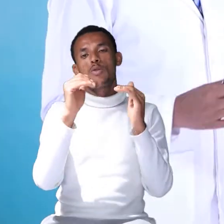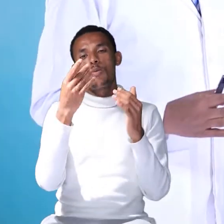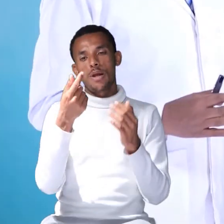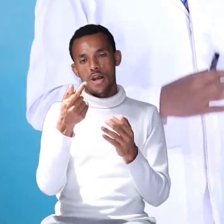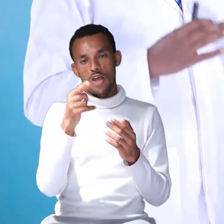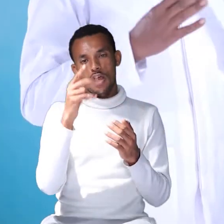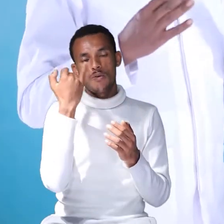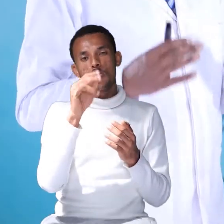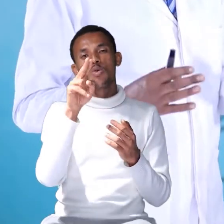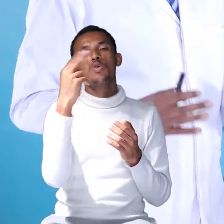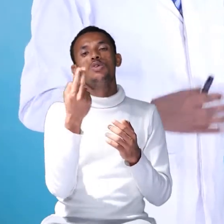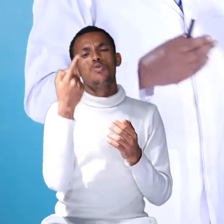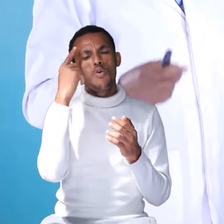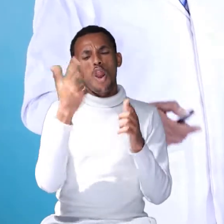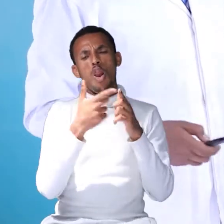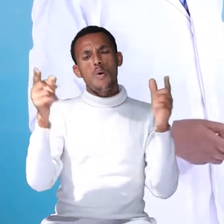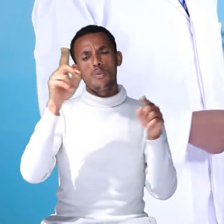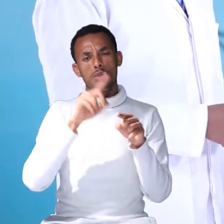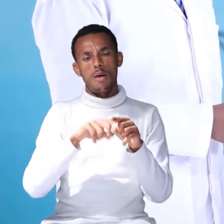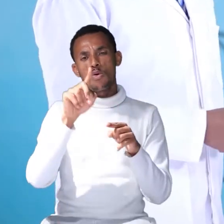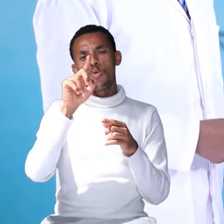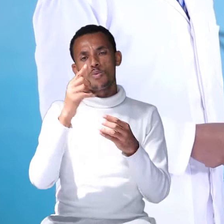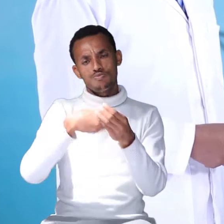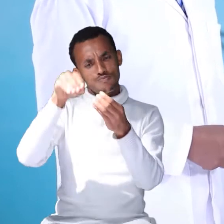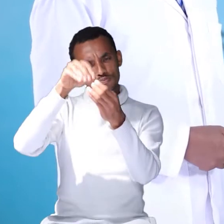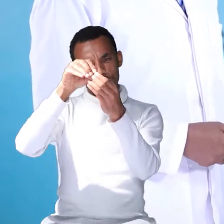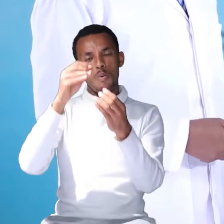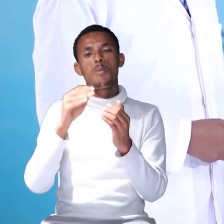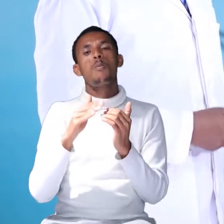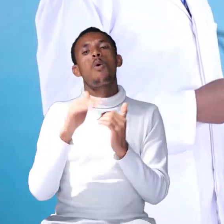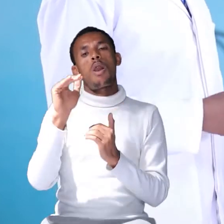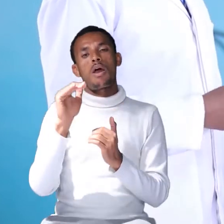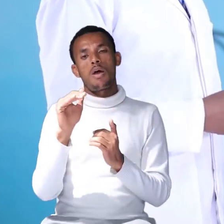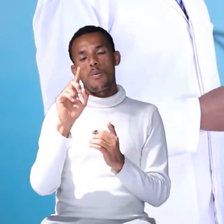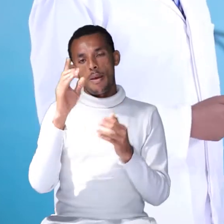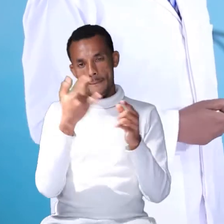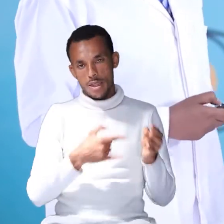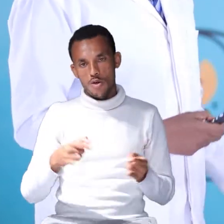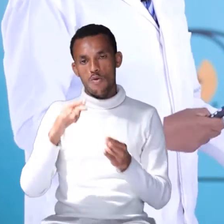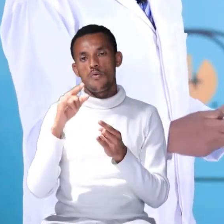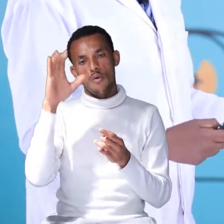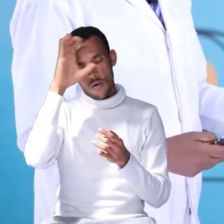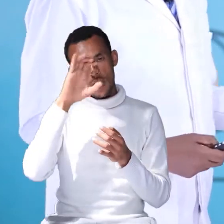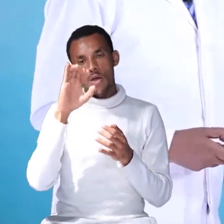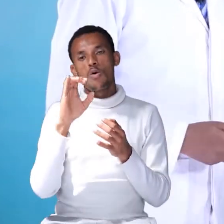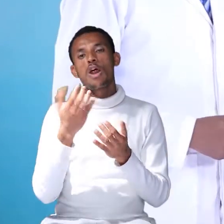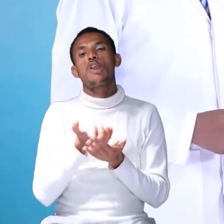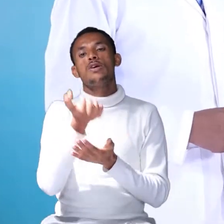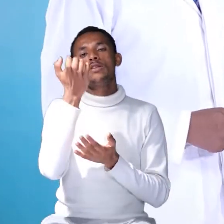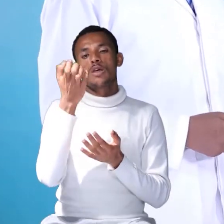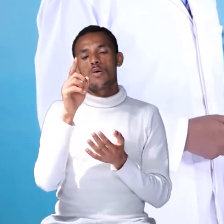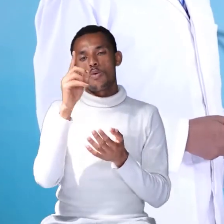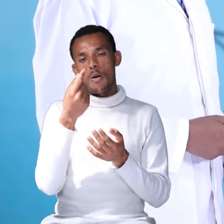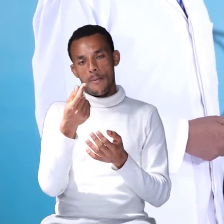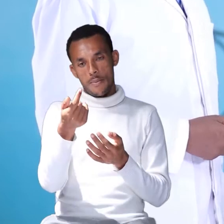if you have used for a long time, you will be charged more, it will be. So one method of investing a certain amount over,